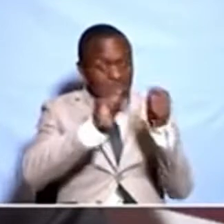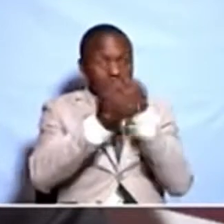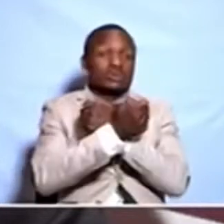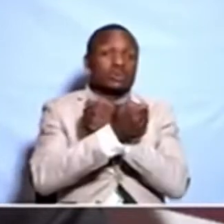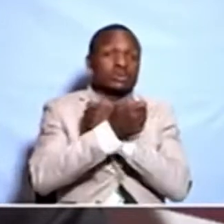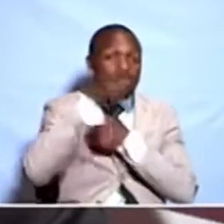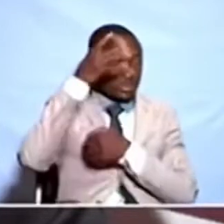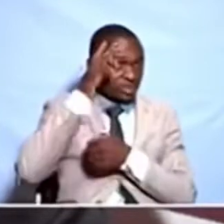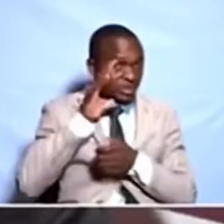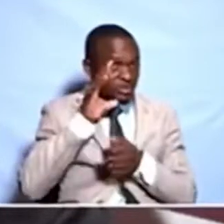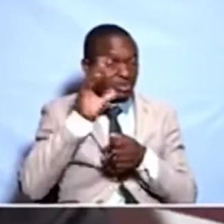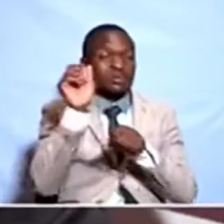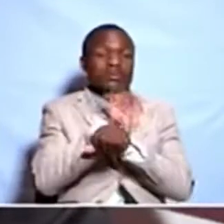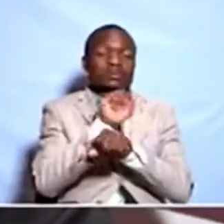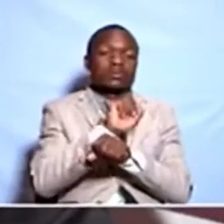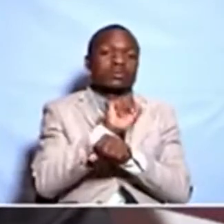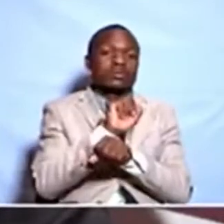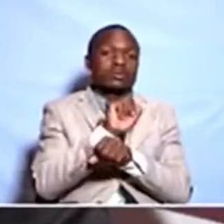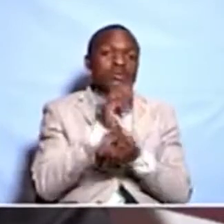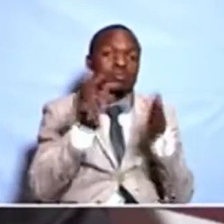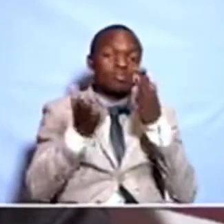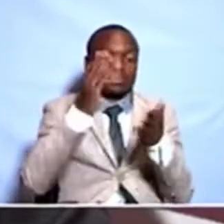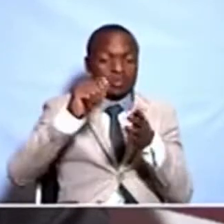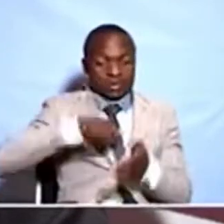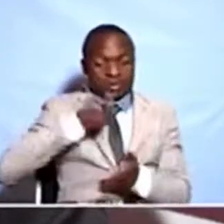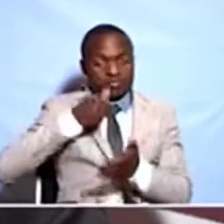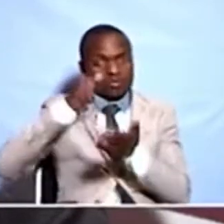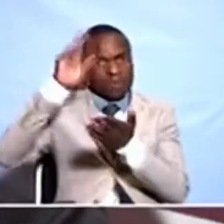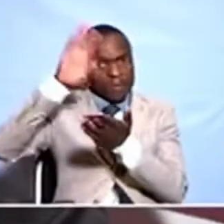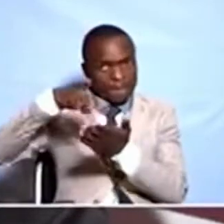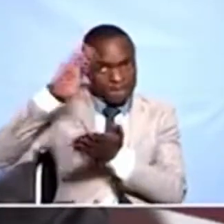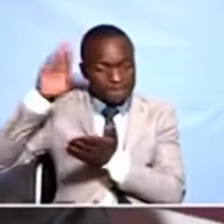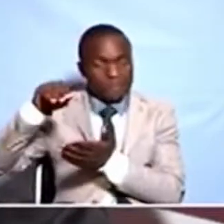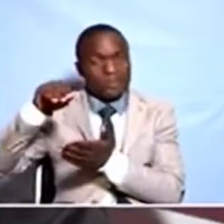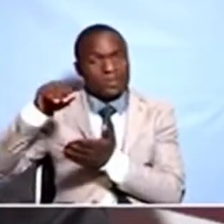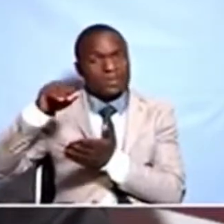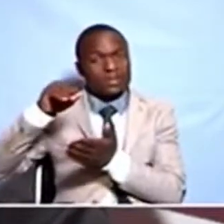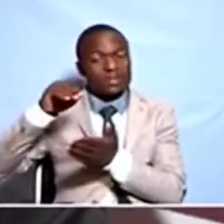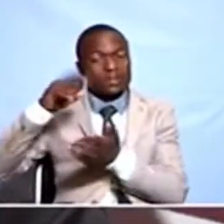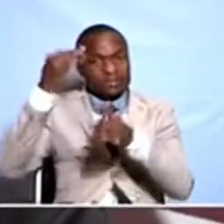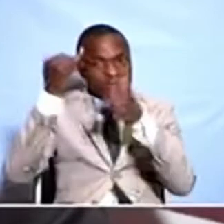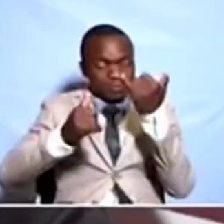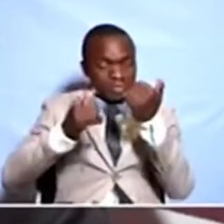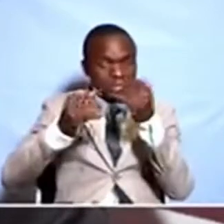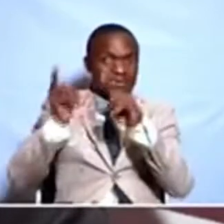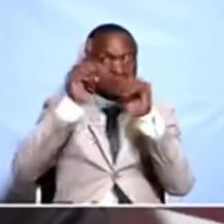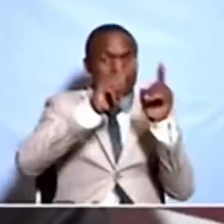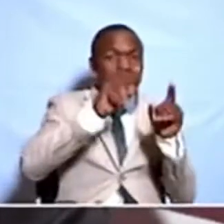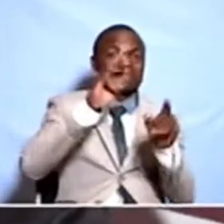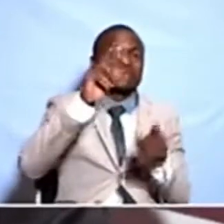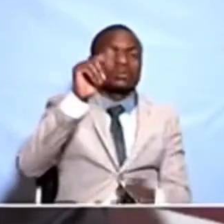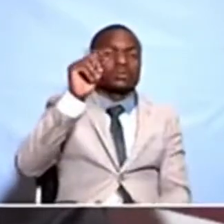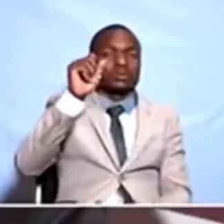motor vehicle? Then otherwise, I paint, then I've landed into trouble. That's when I'm. Don't you think it's supposed to be the other way around?